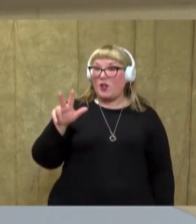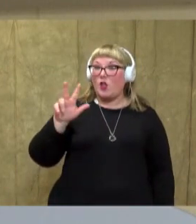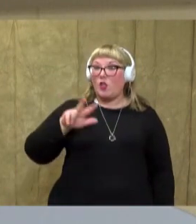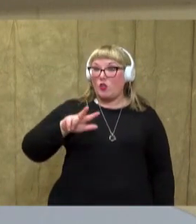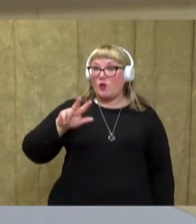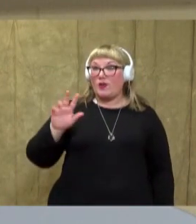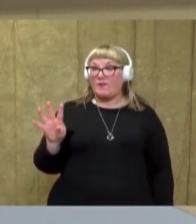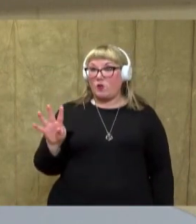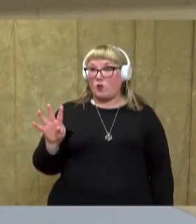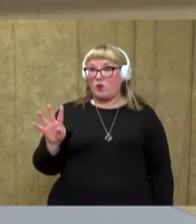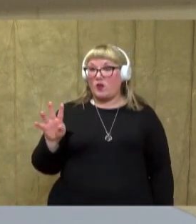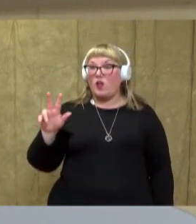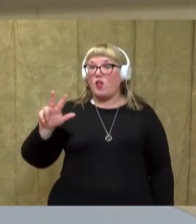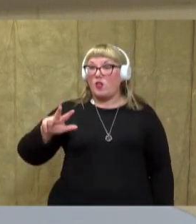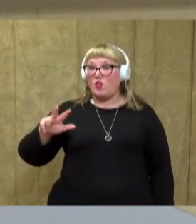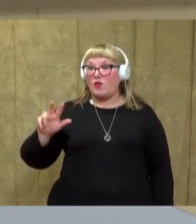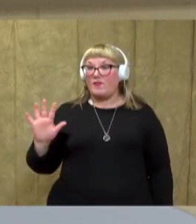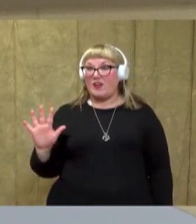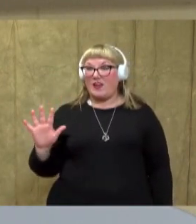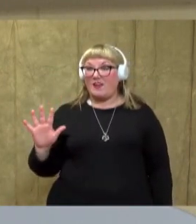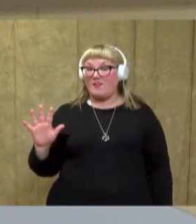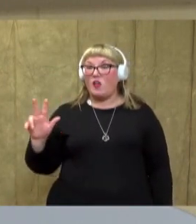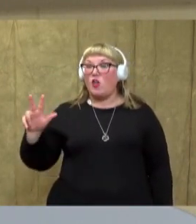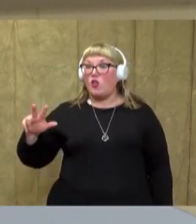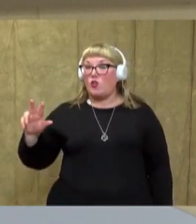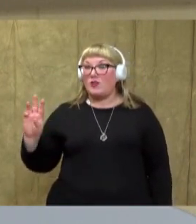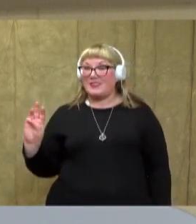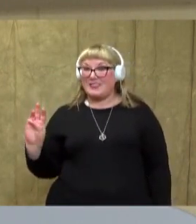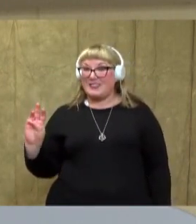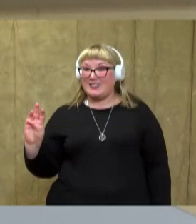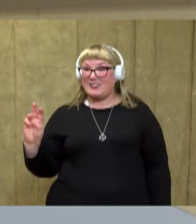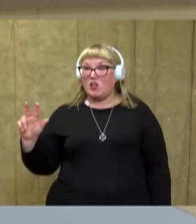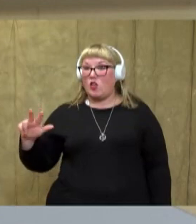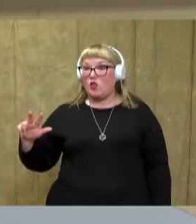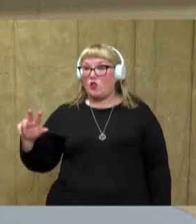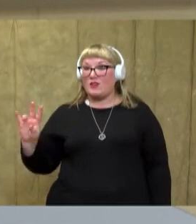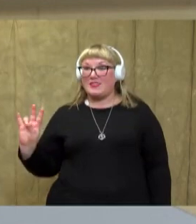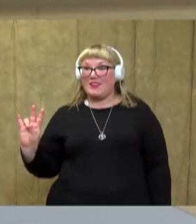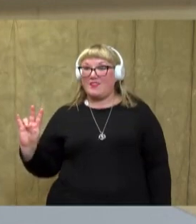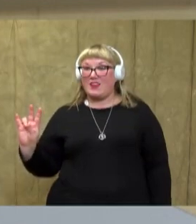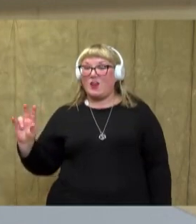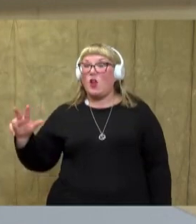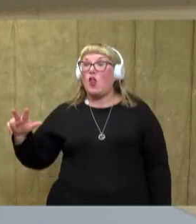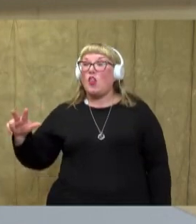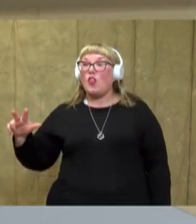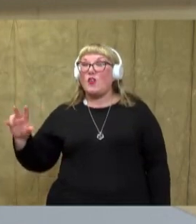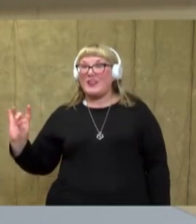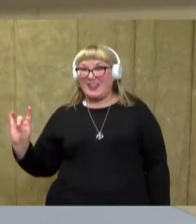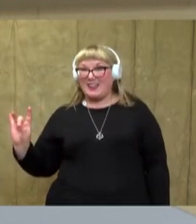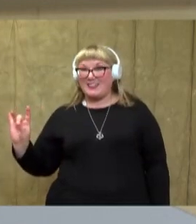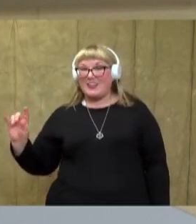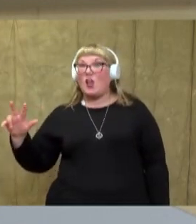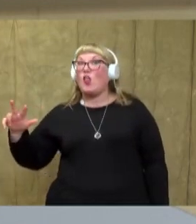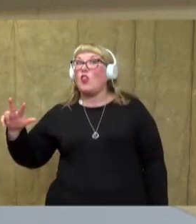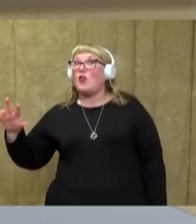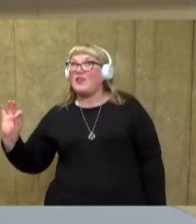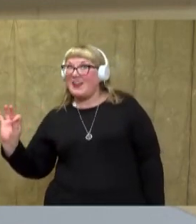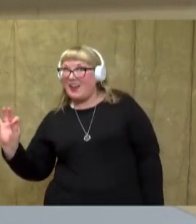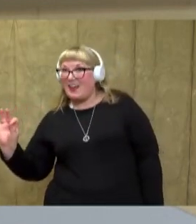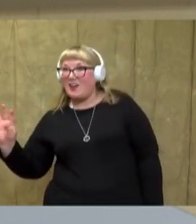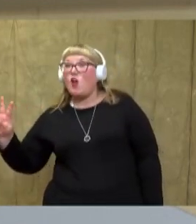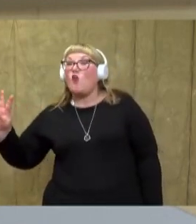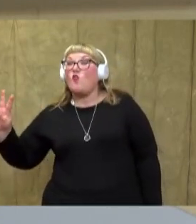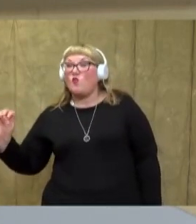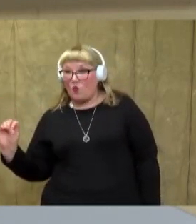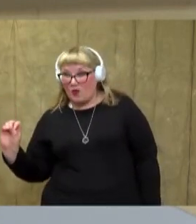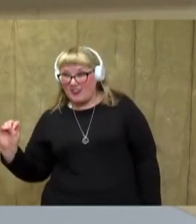33, 34, 35, 36, 37, 38,